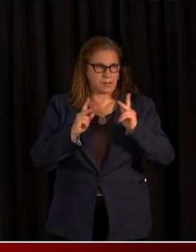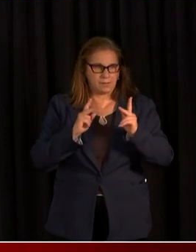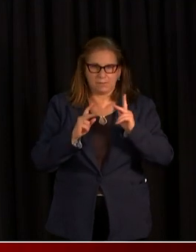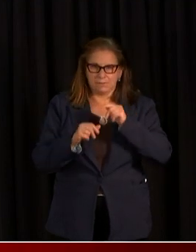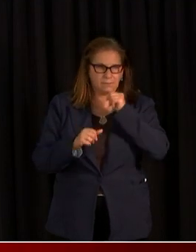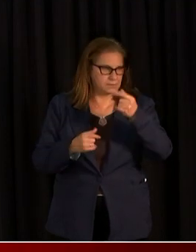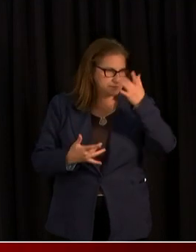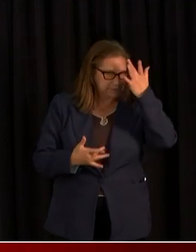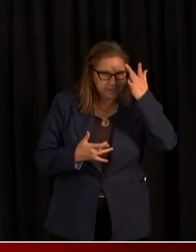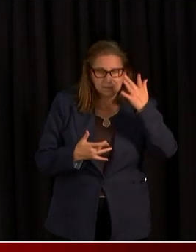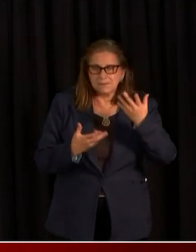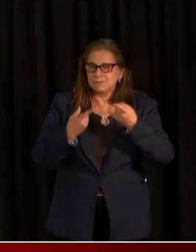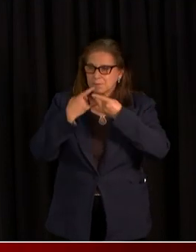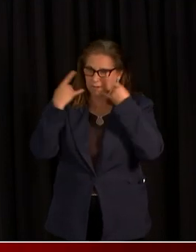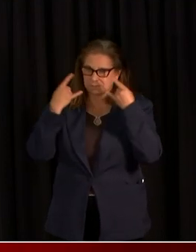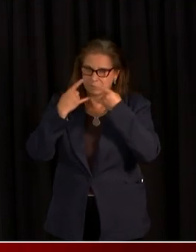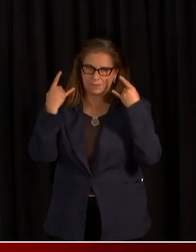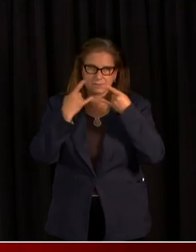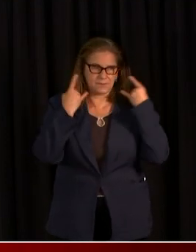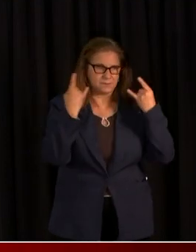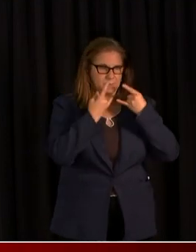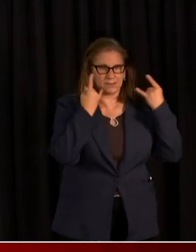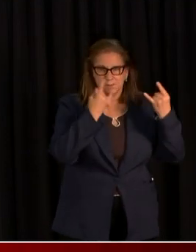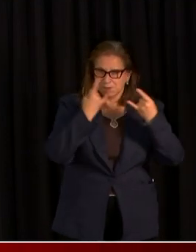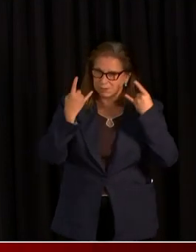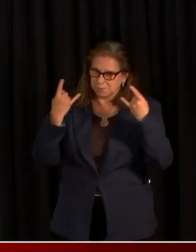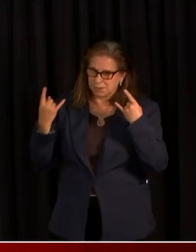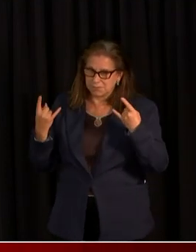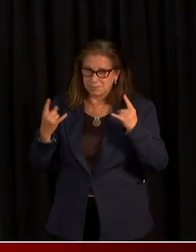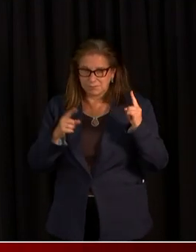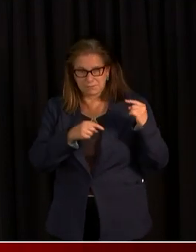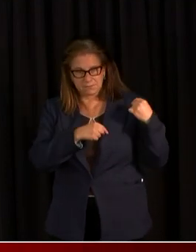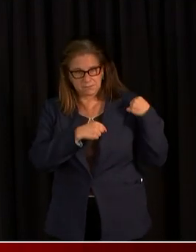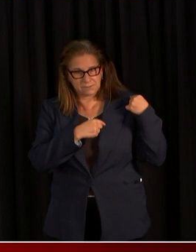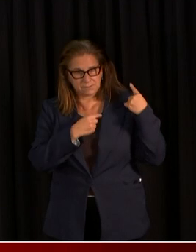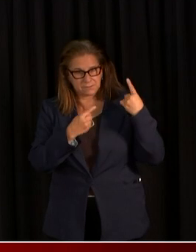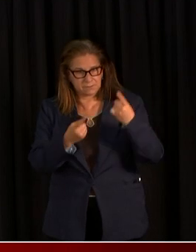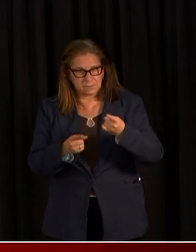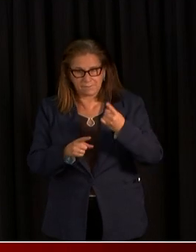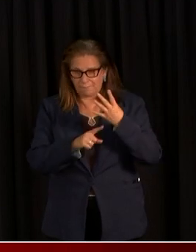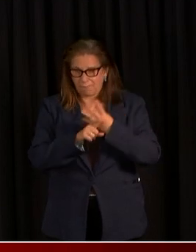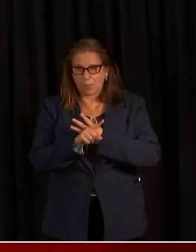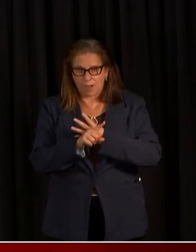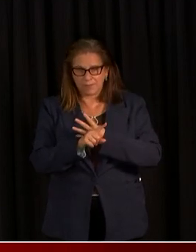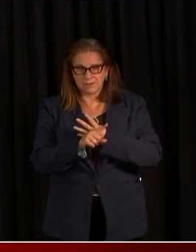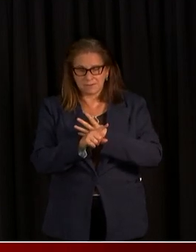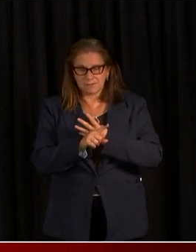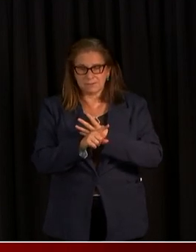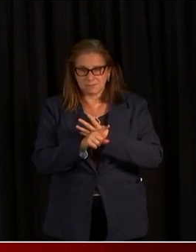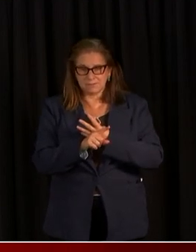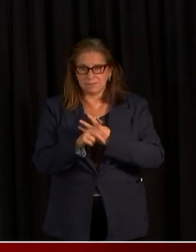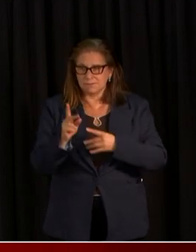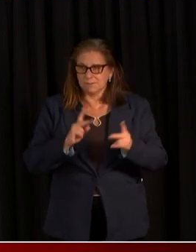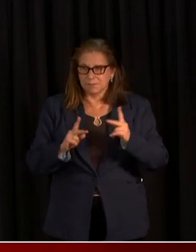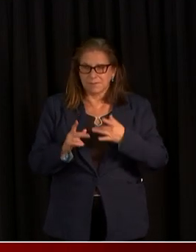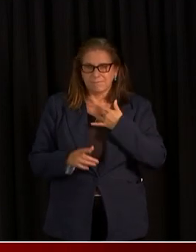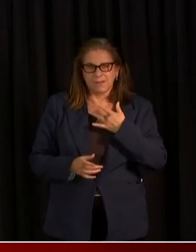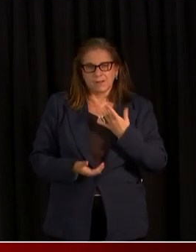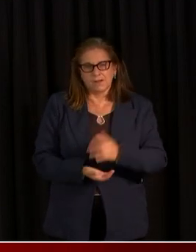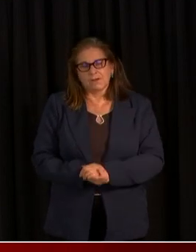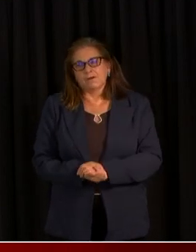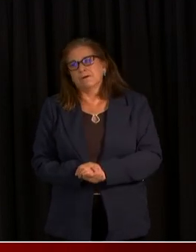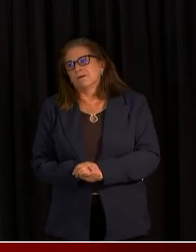with the pandemic. We're 4 months in, people are tired, and in some cases are letting down their